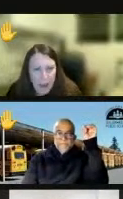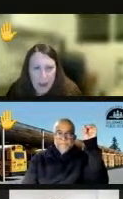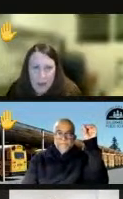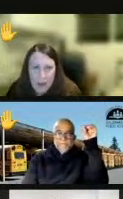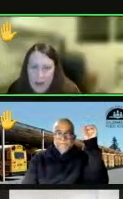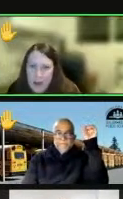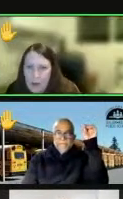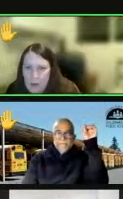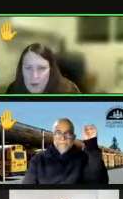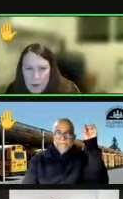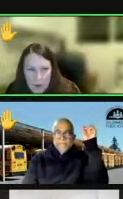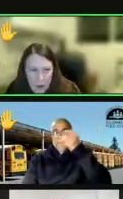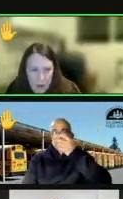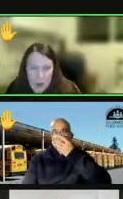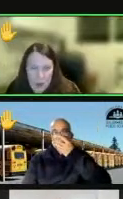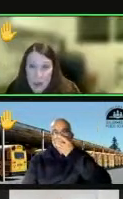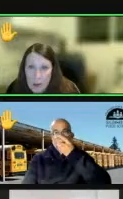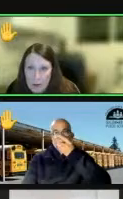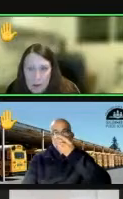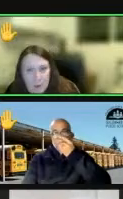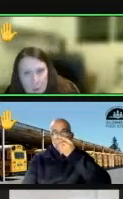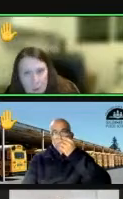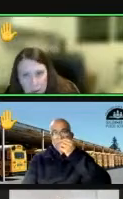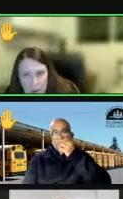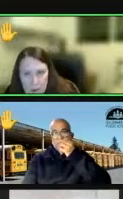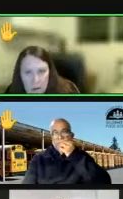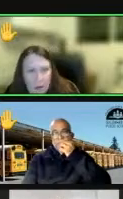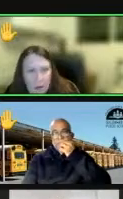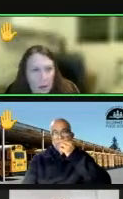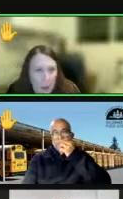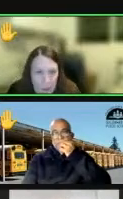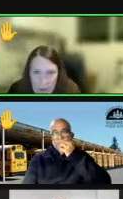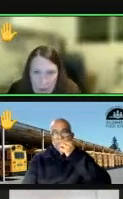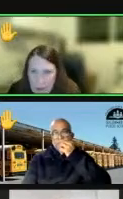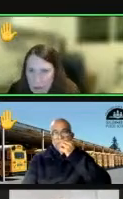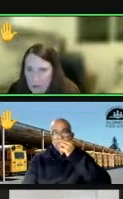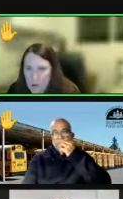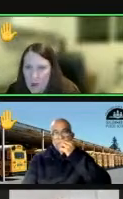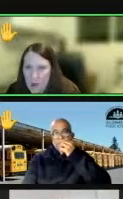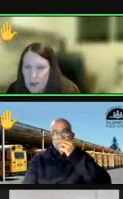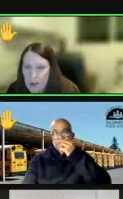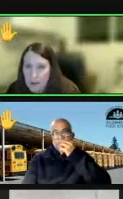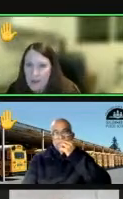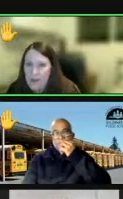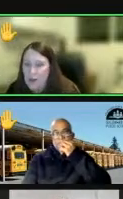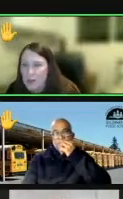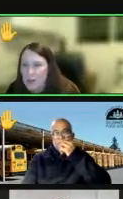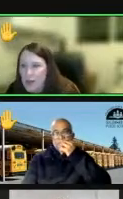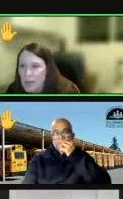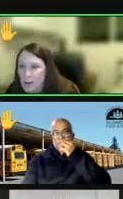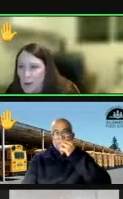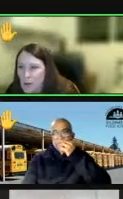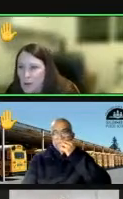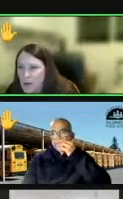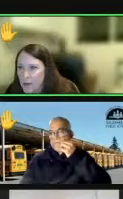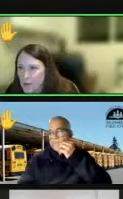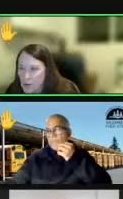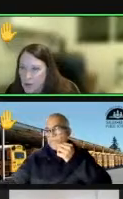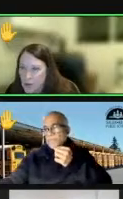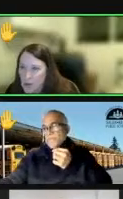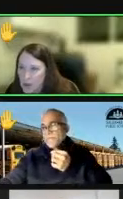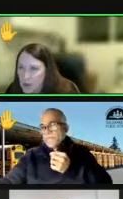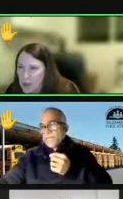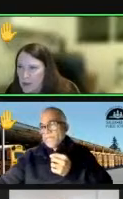365,795. Okay, all right. So. I kind of agree with you, Chair Carson Cottingham, that, you know, starting at least the starting number lower than the